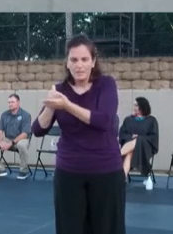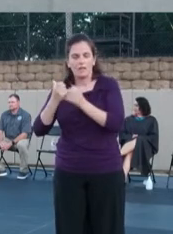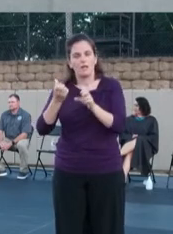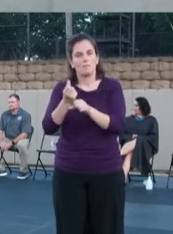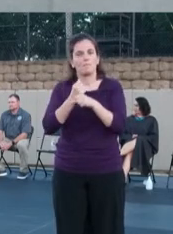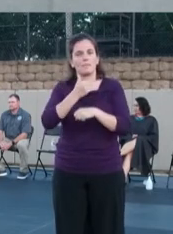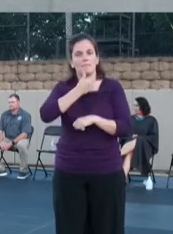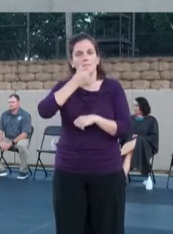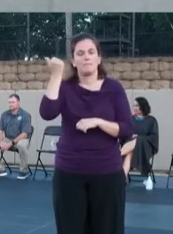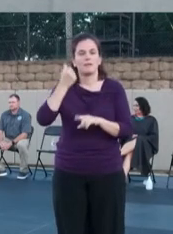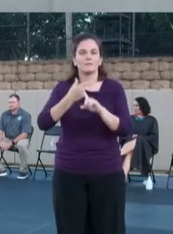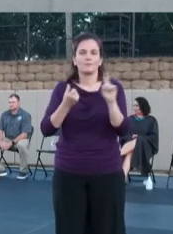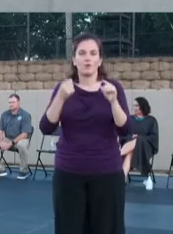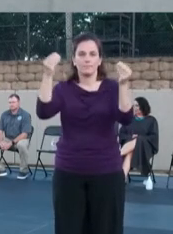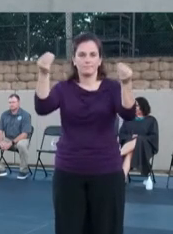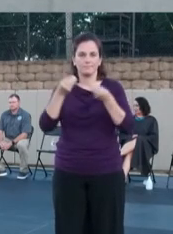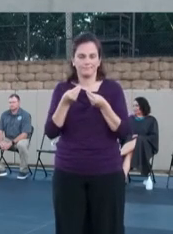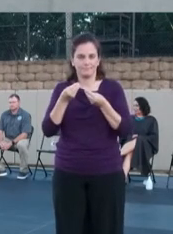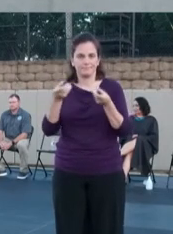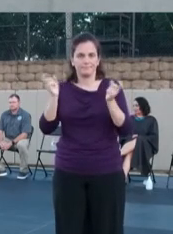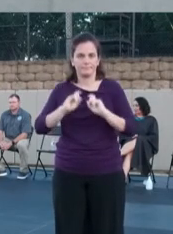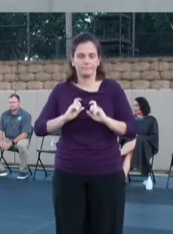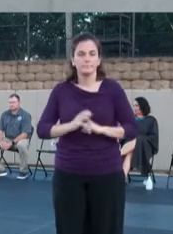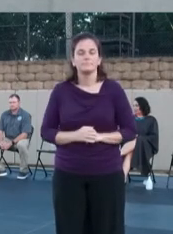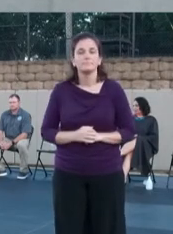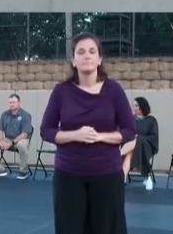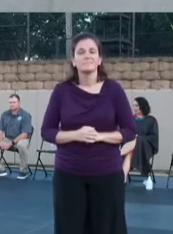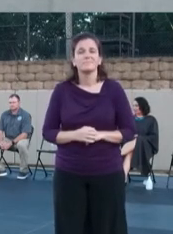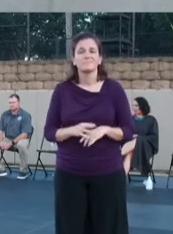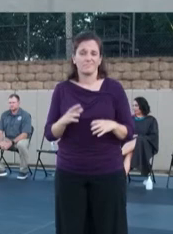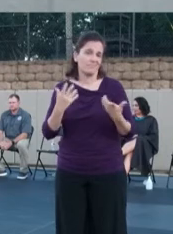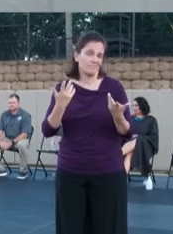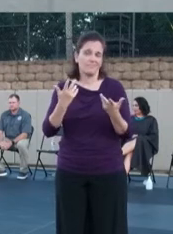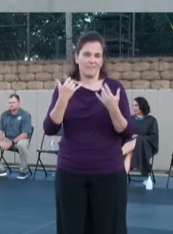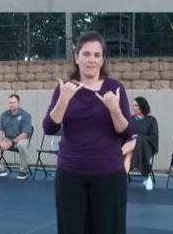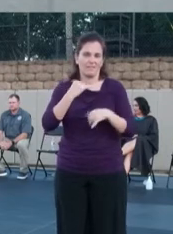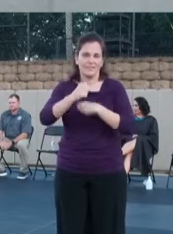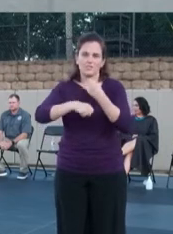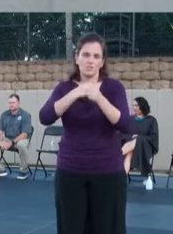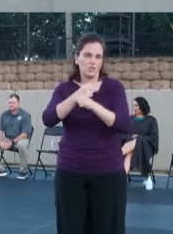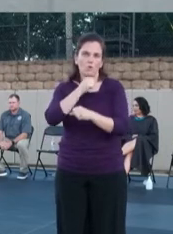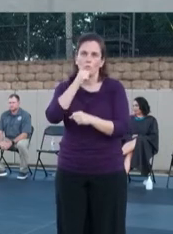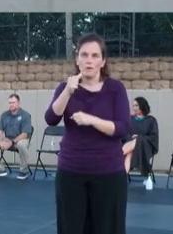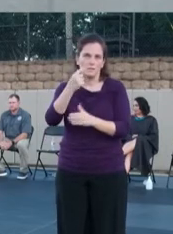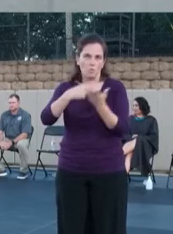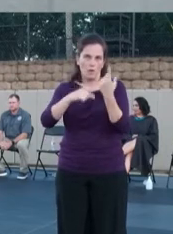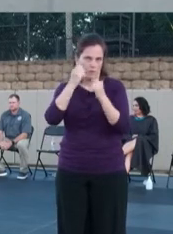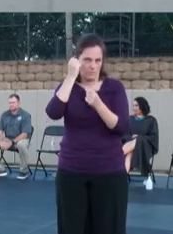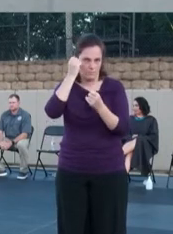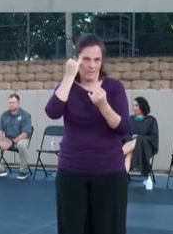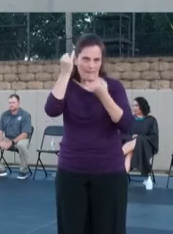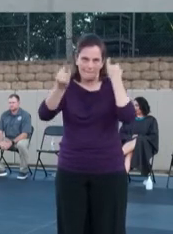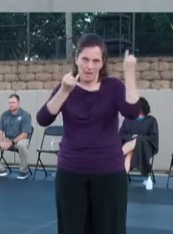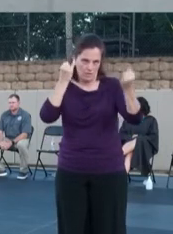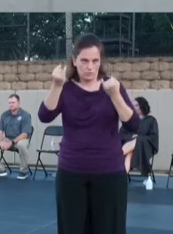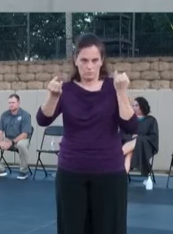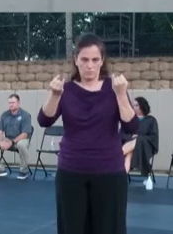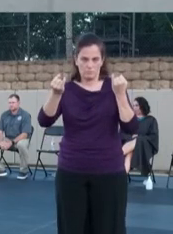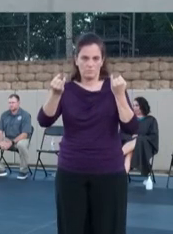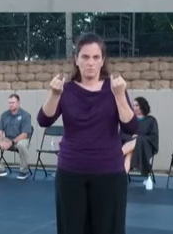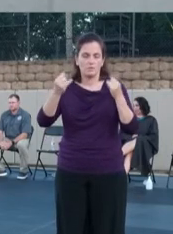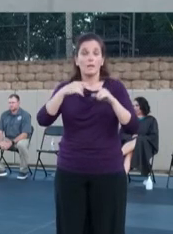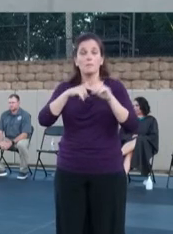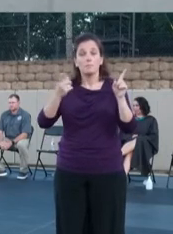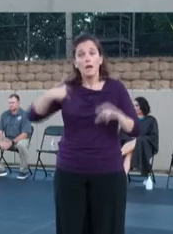out of the hand that we were dealt. While our year was far from what I imagine any of us expected it to be, we as